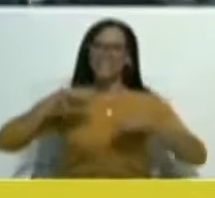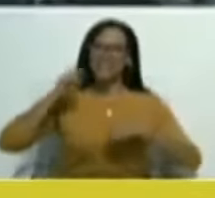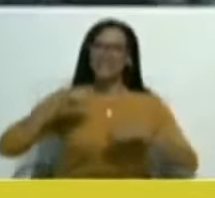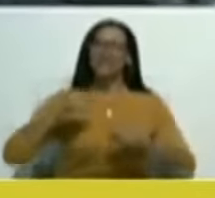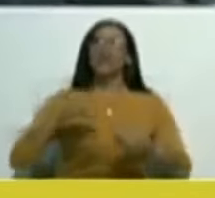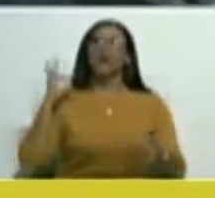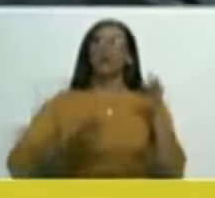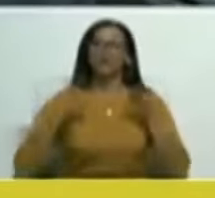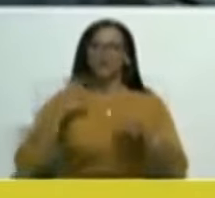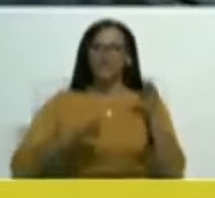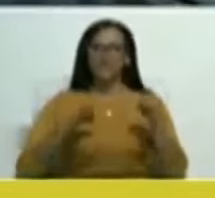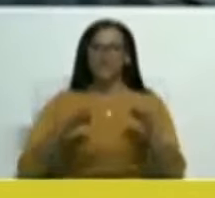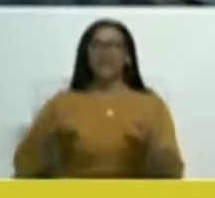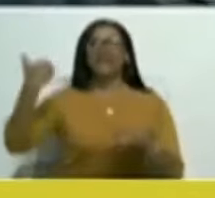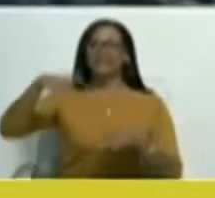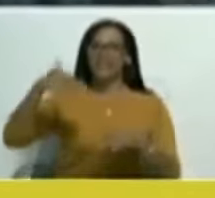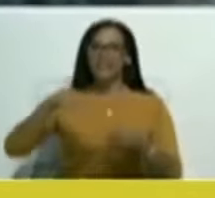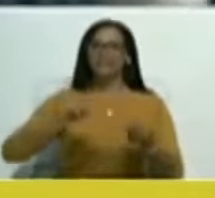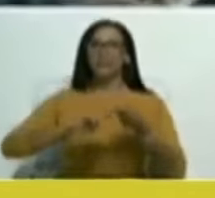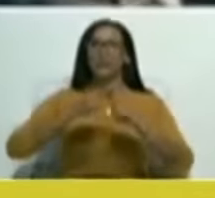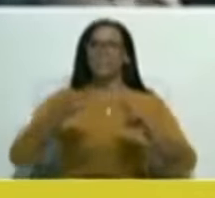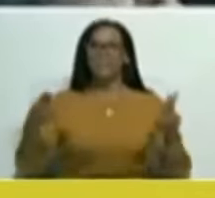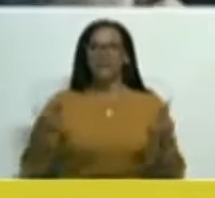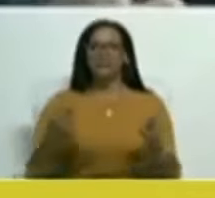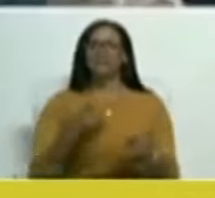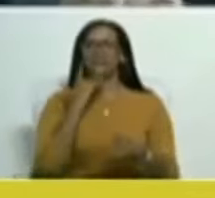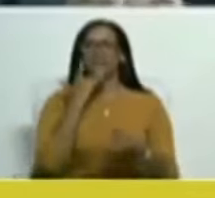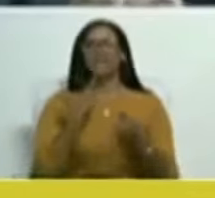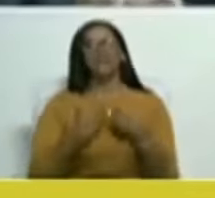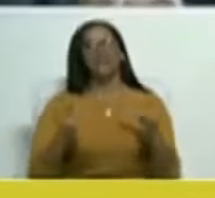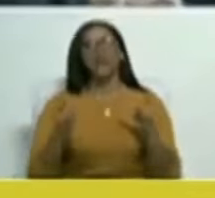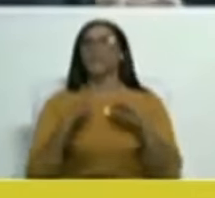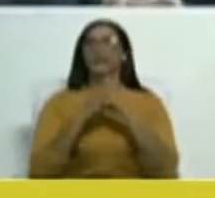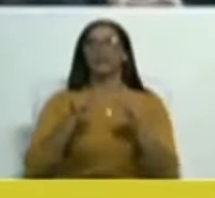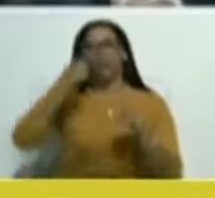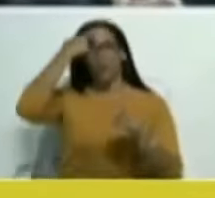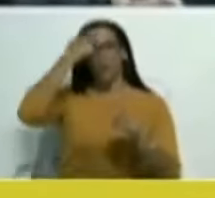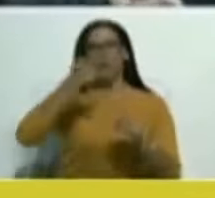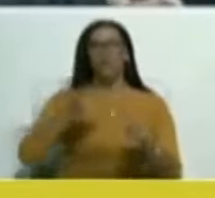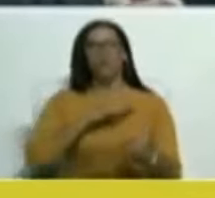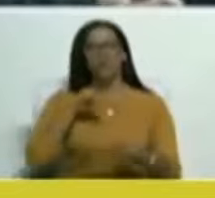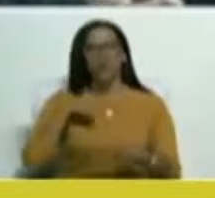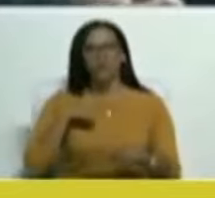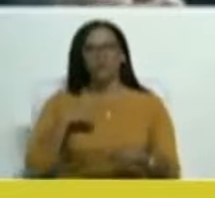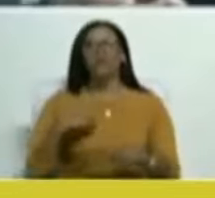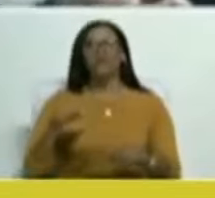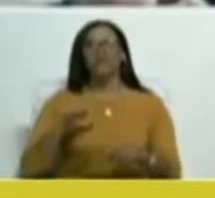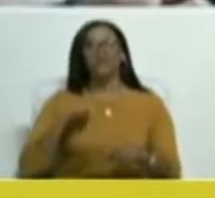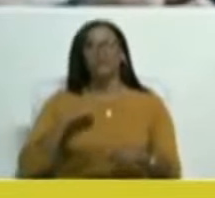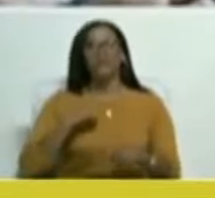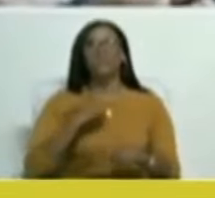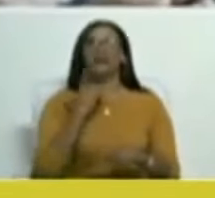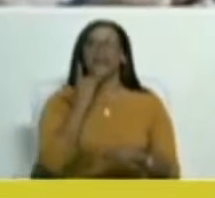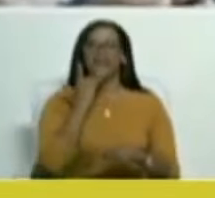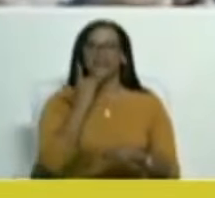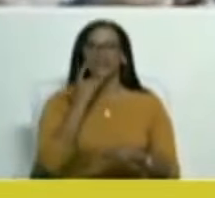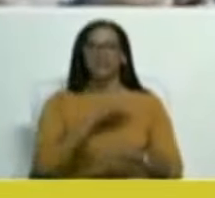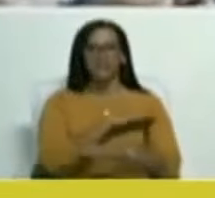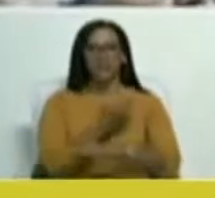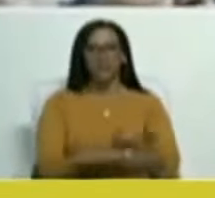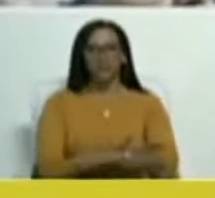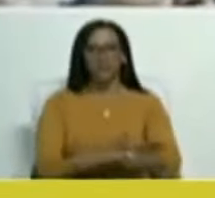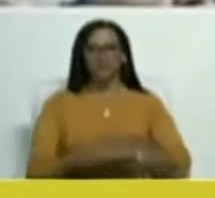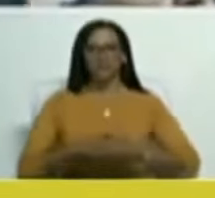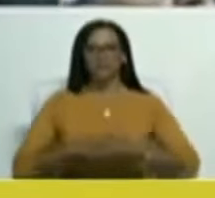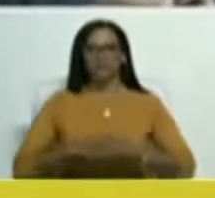proclaim and demand justice, rights, peace with dignity and freedom for all our people that are